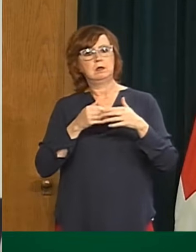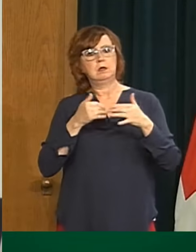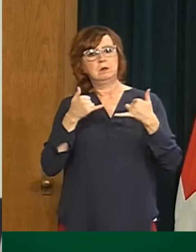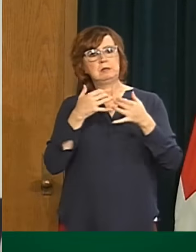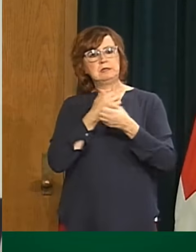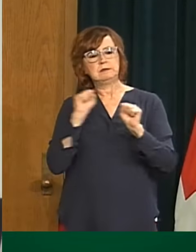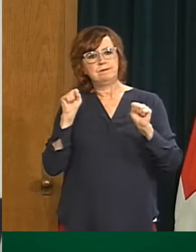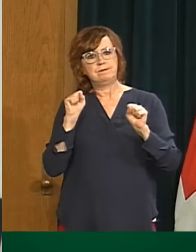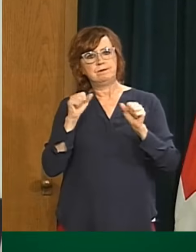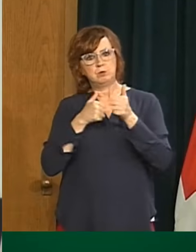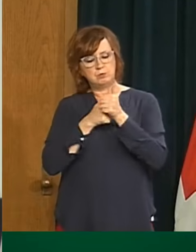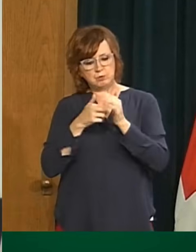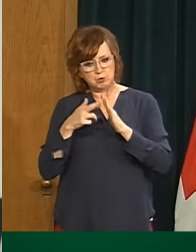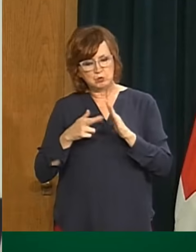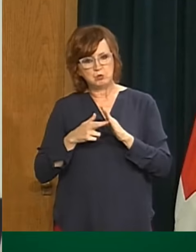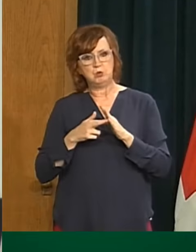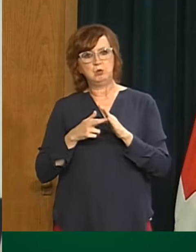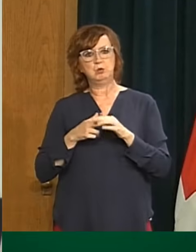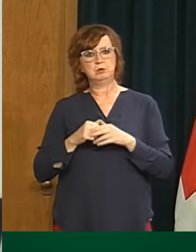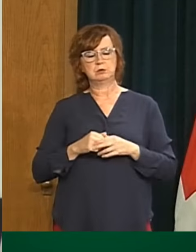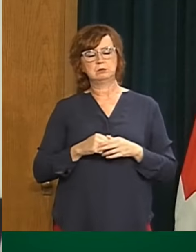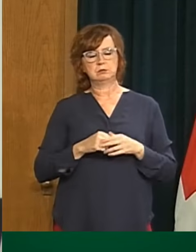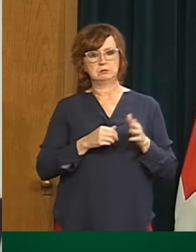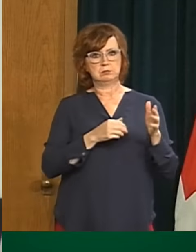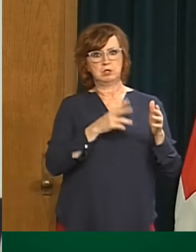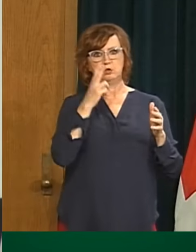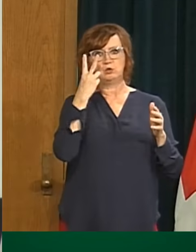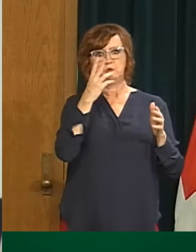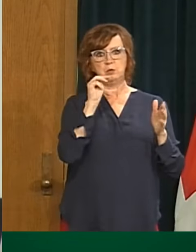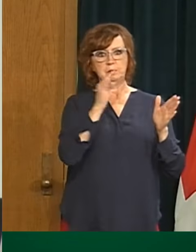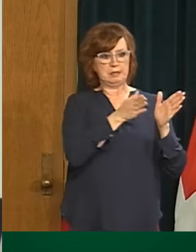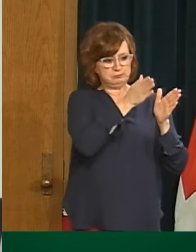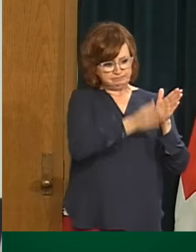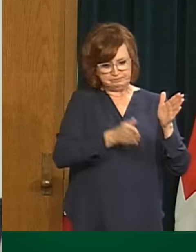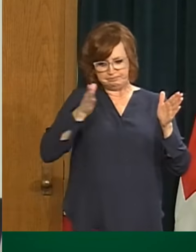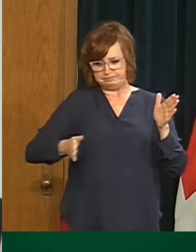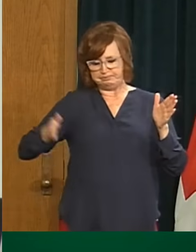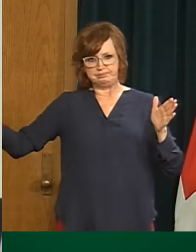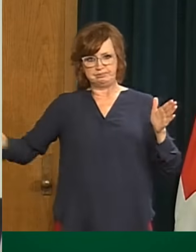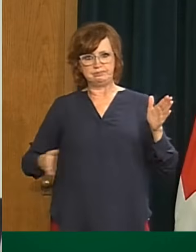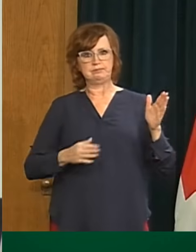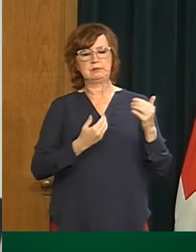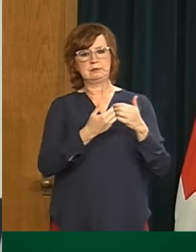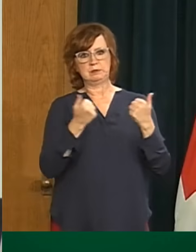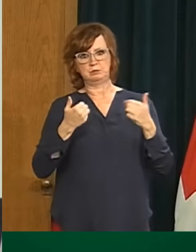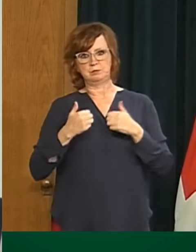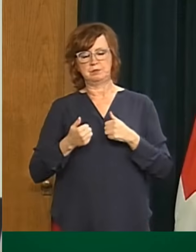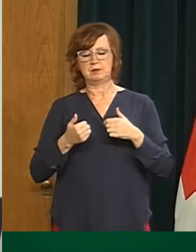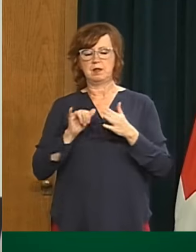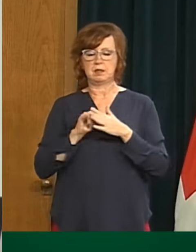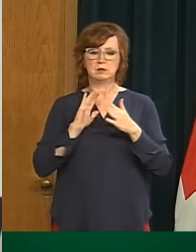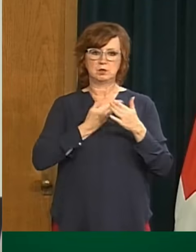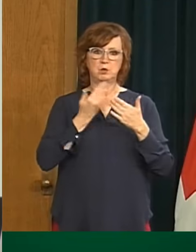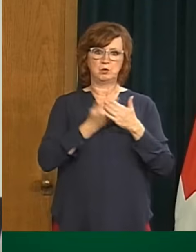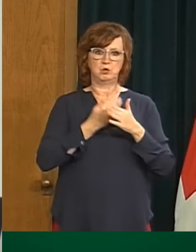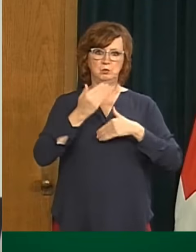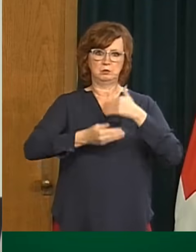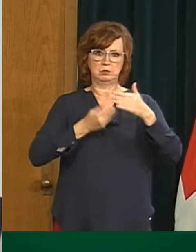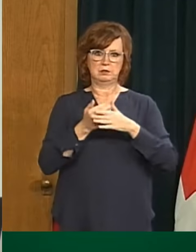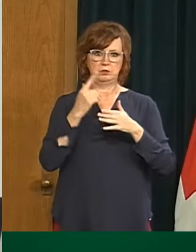is controlled. So that will have to be the new normal for the next little while. You have a follow-up,